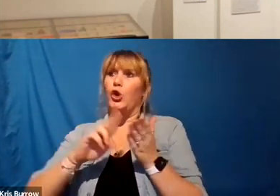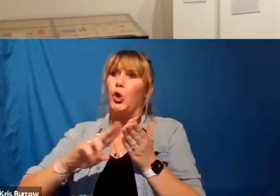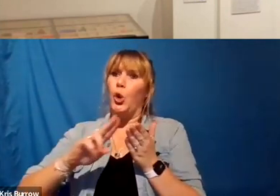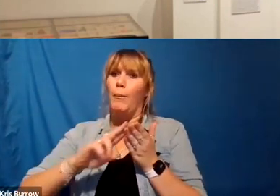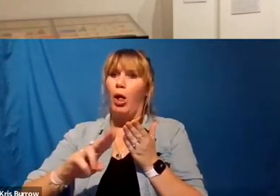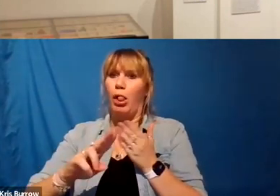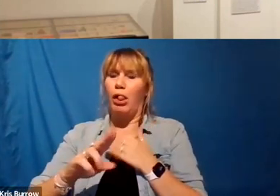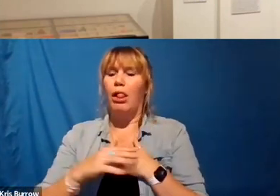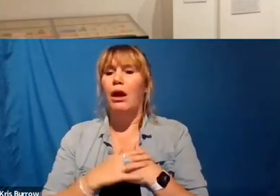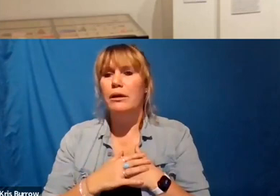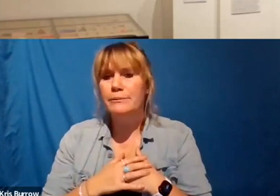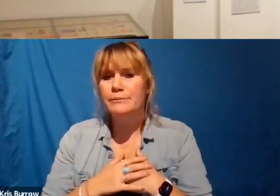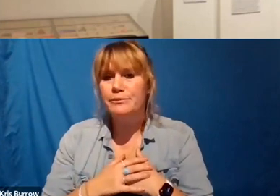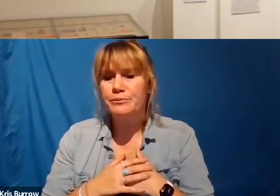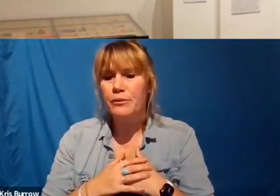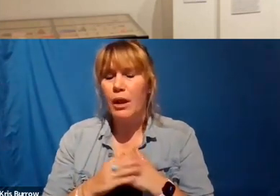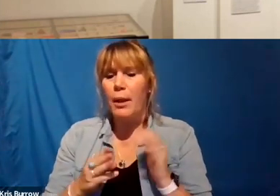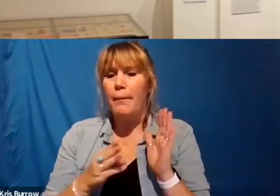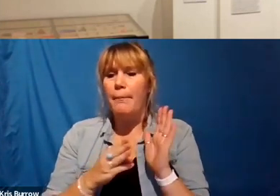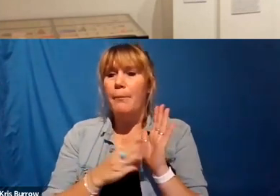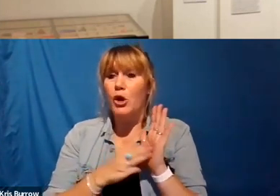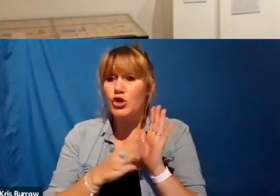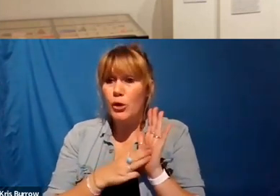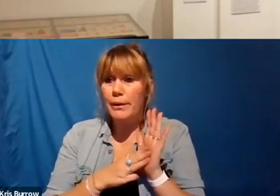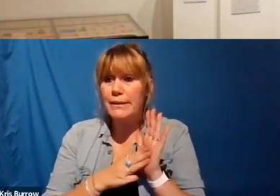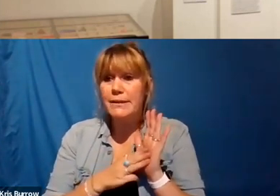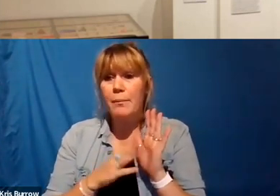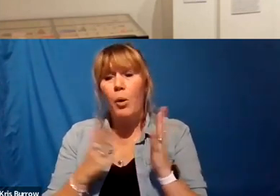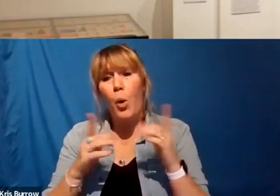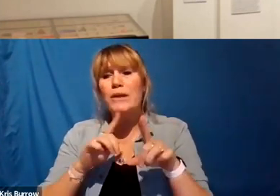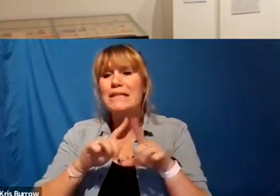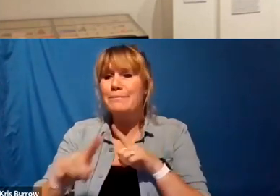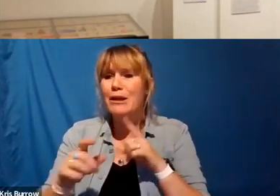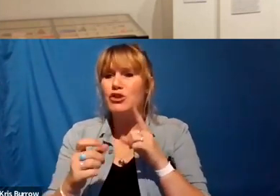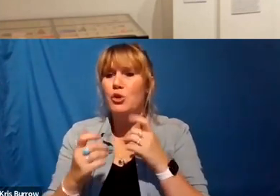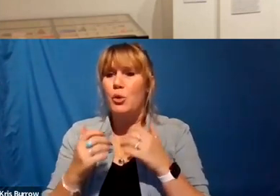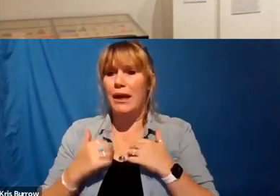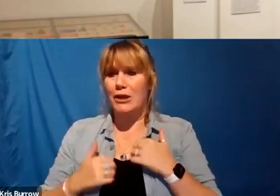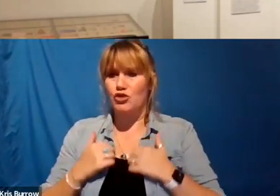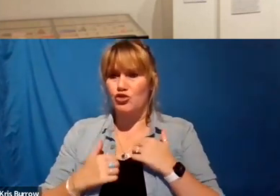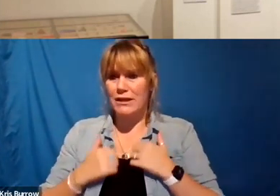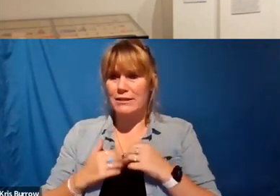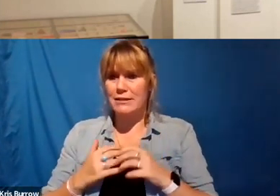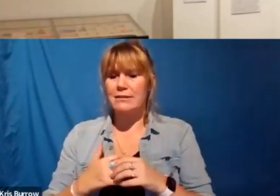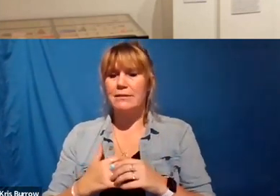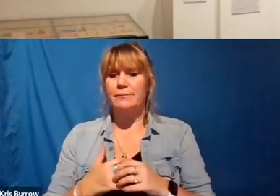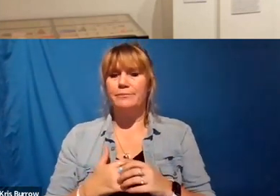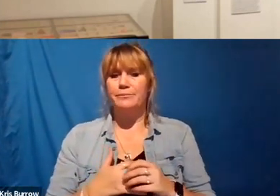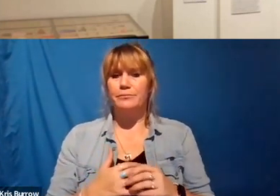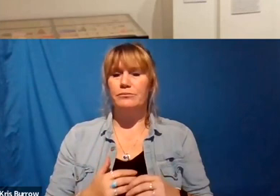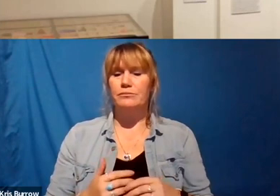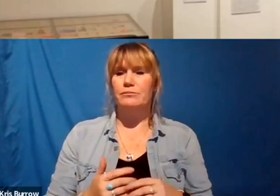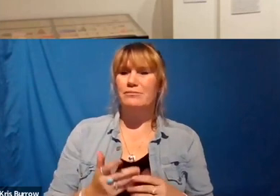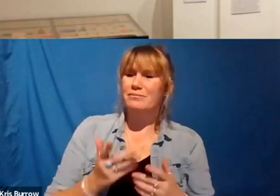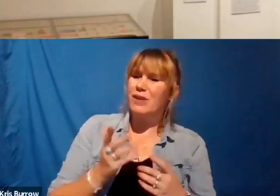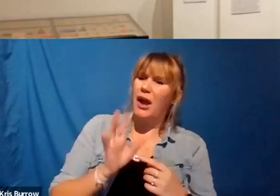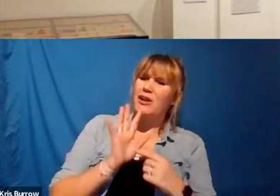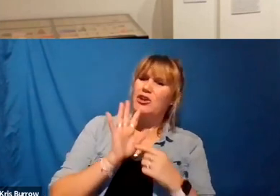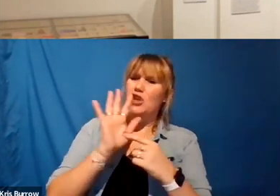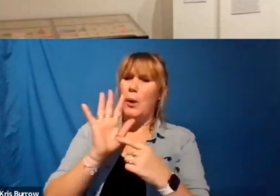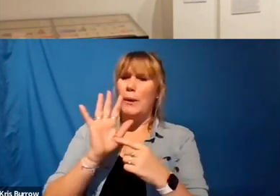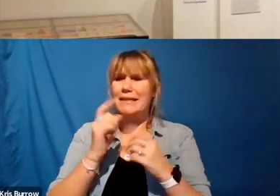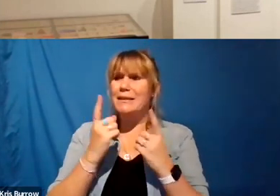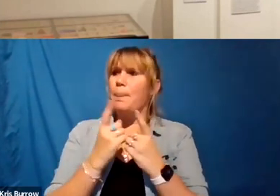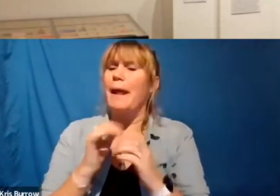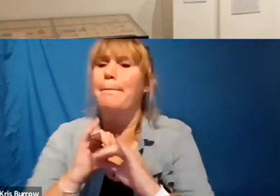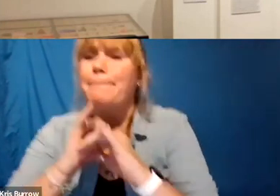Monotropism or special interests, they're often pathologized in as something bad, you know, something that children